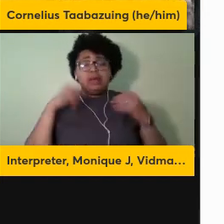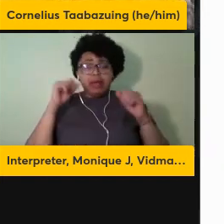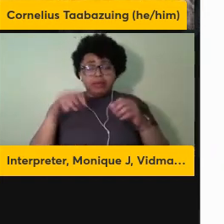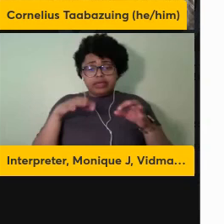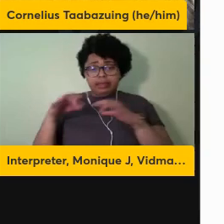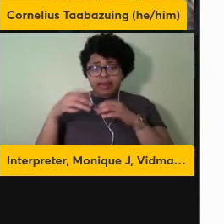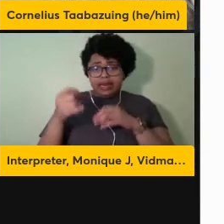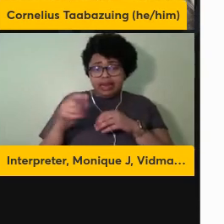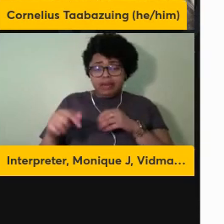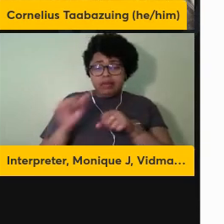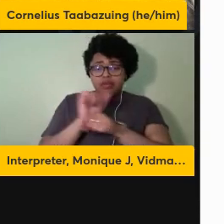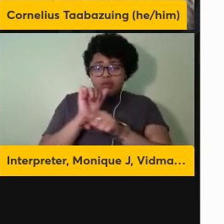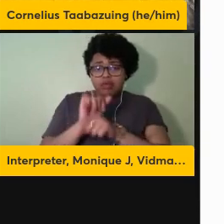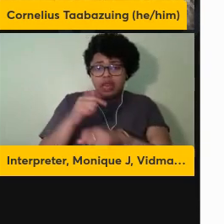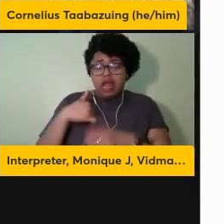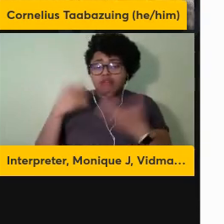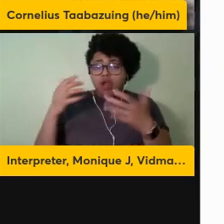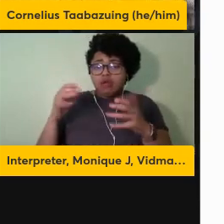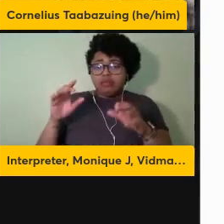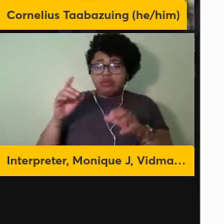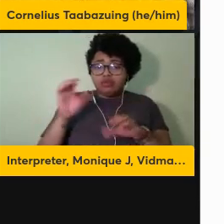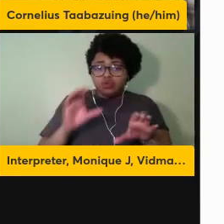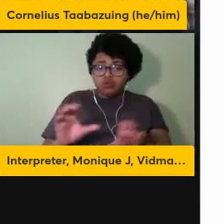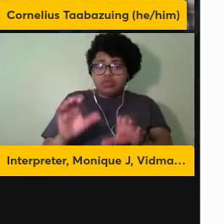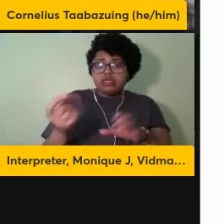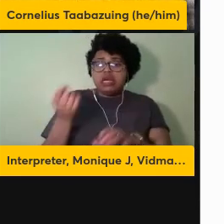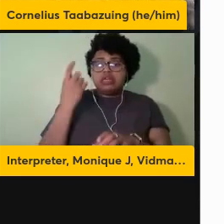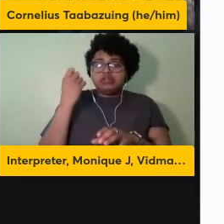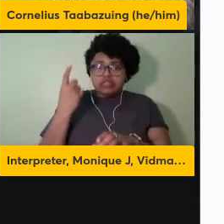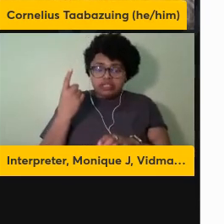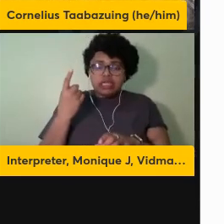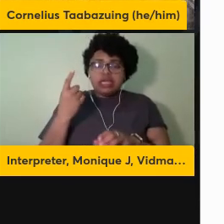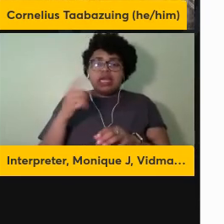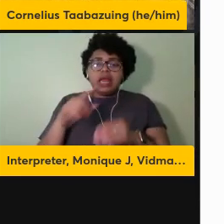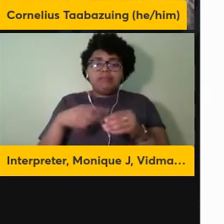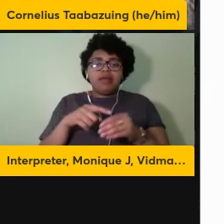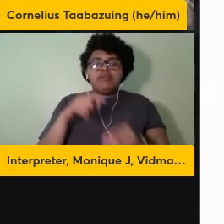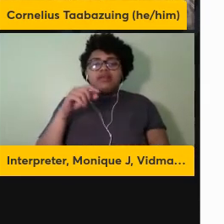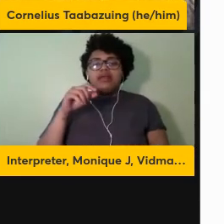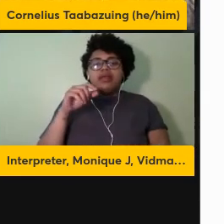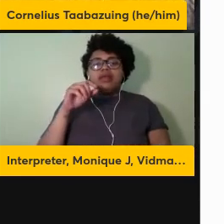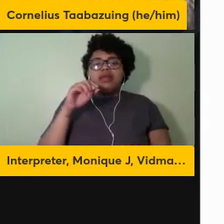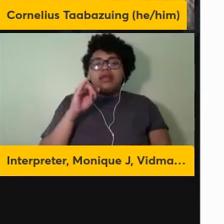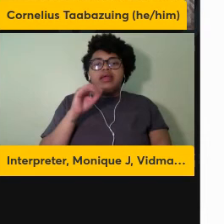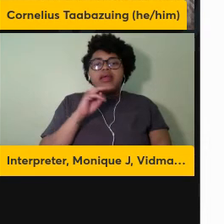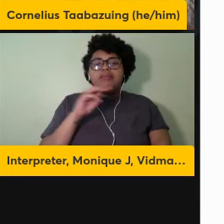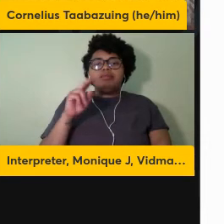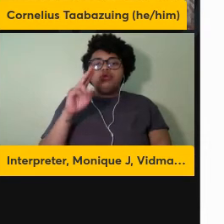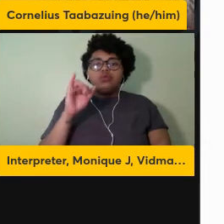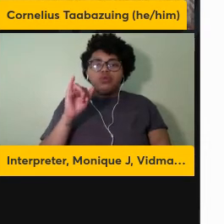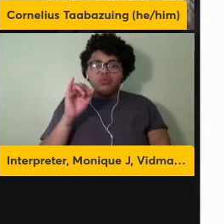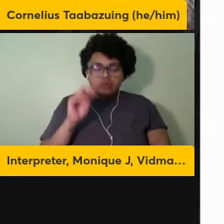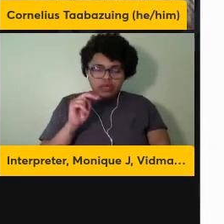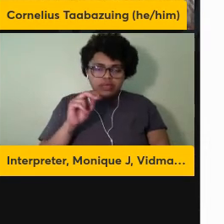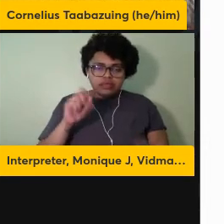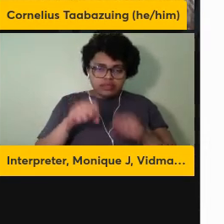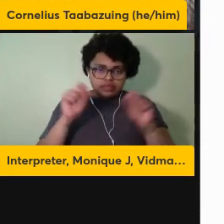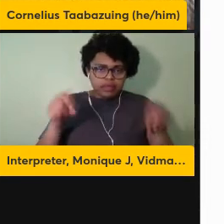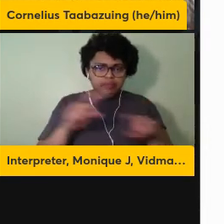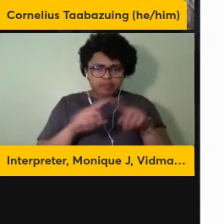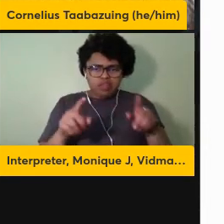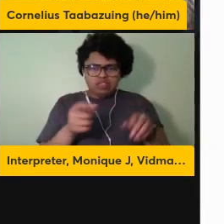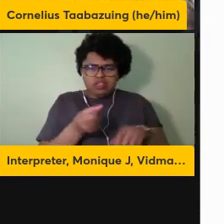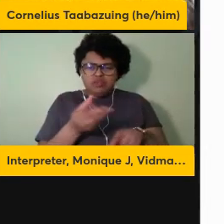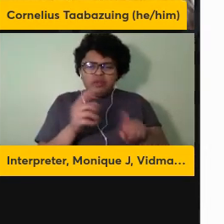understand the regulation of the innate immune system. There are a couple of different sort of arms of the innate